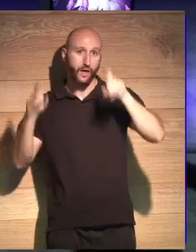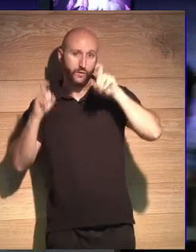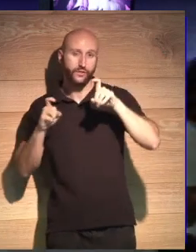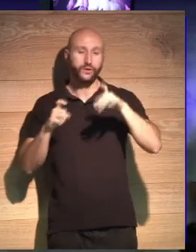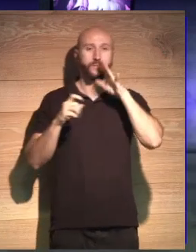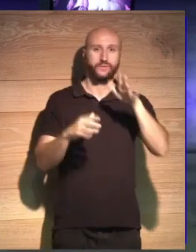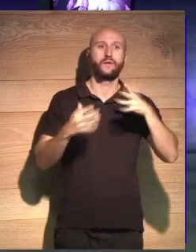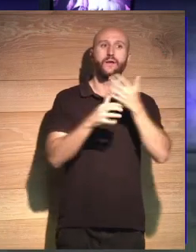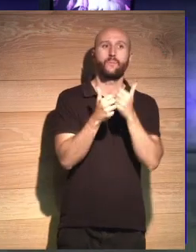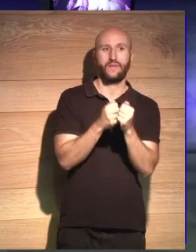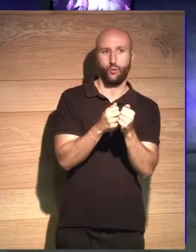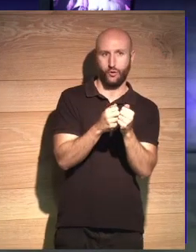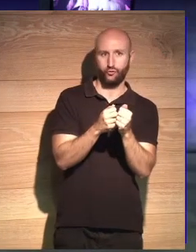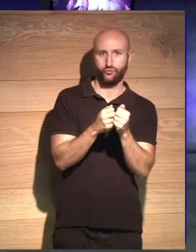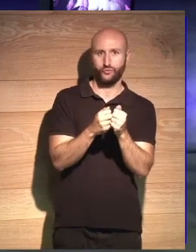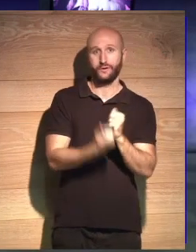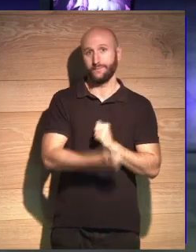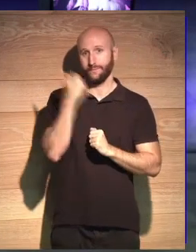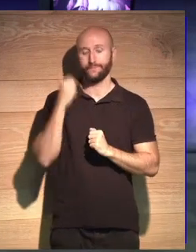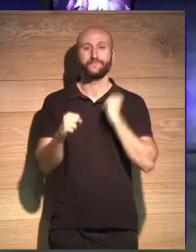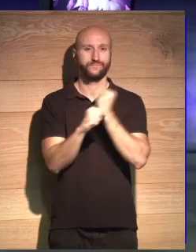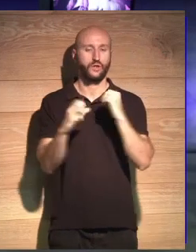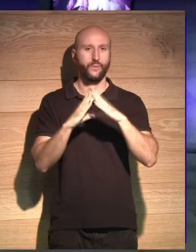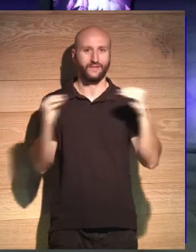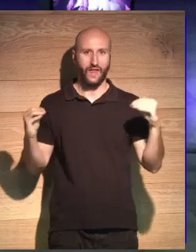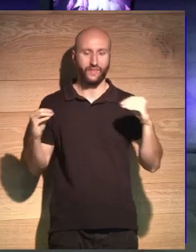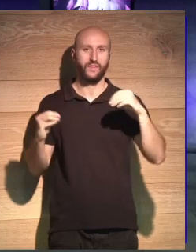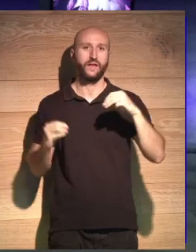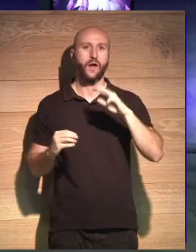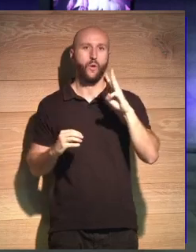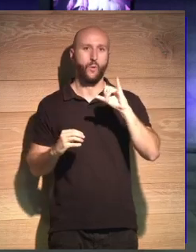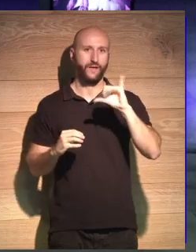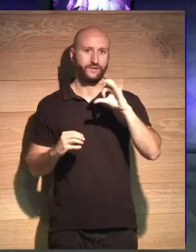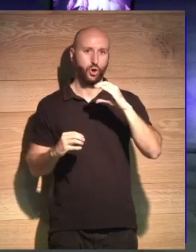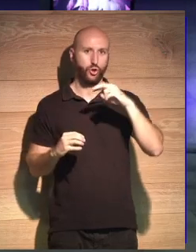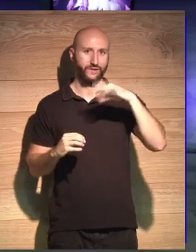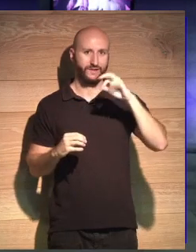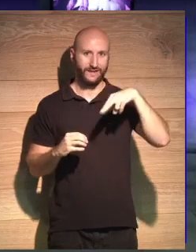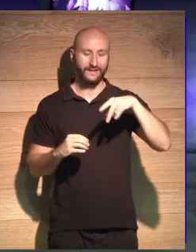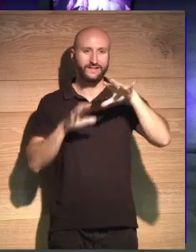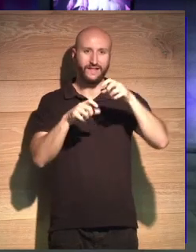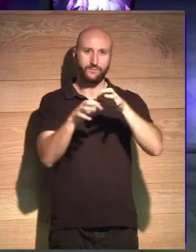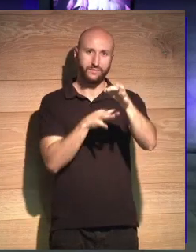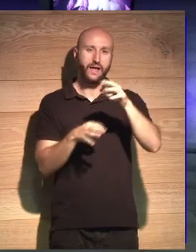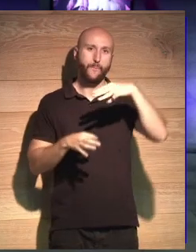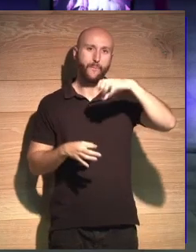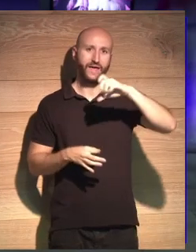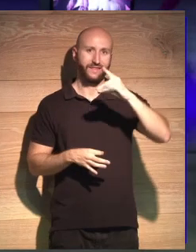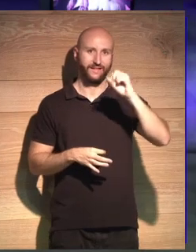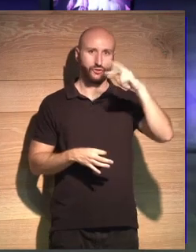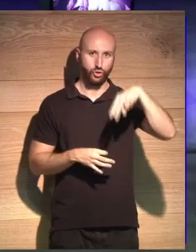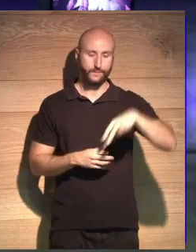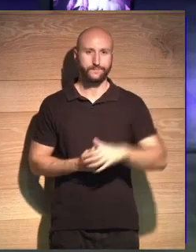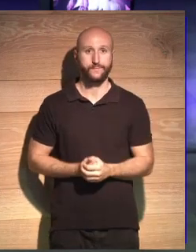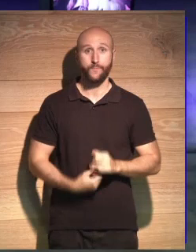Now, we're talking here about Kurt Squire, who works in the University of Wisconsin in Madison, and we